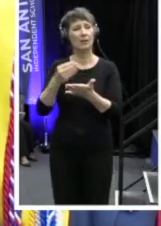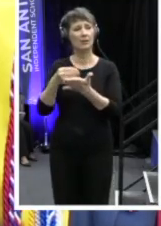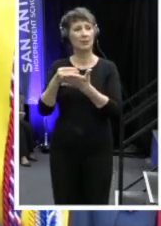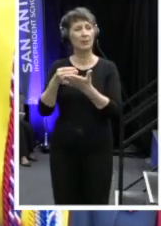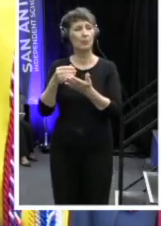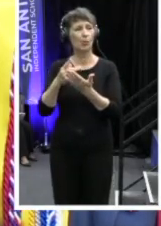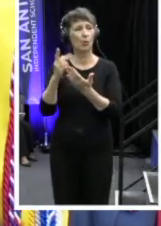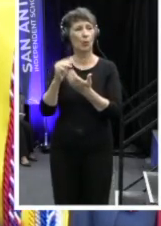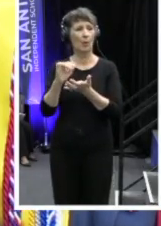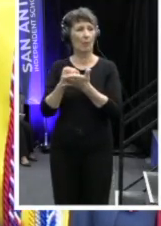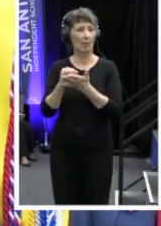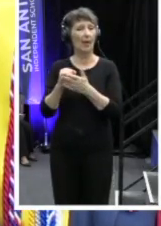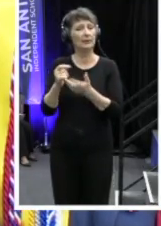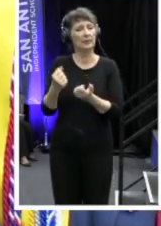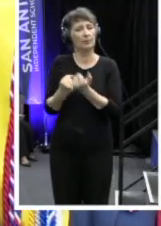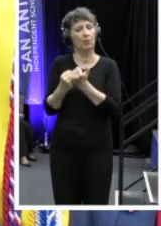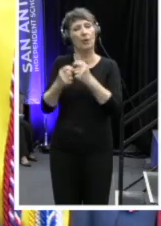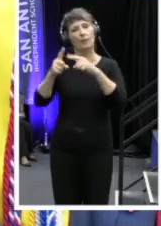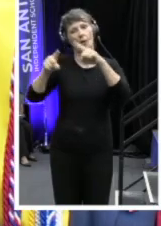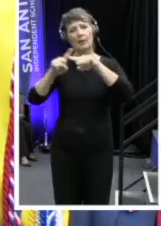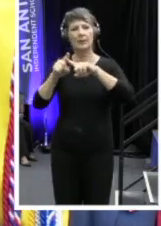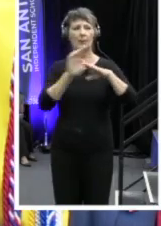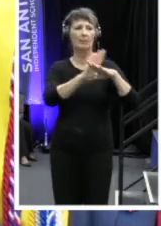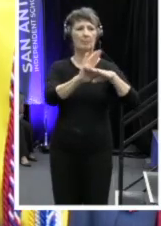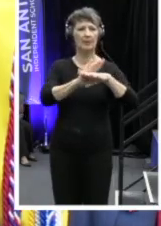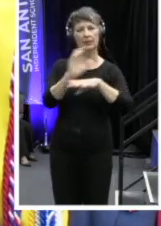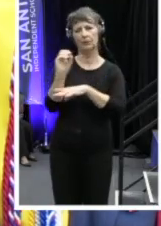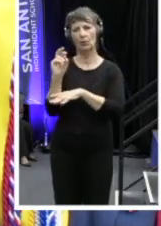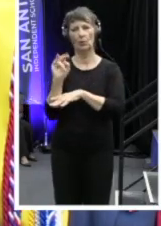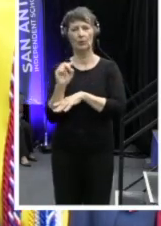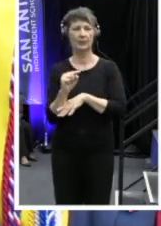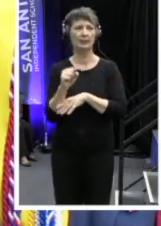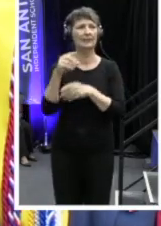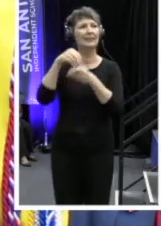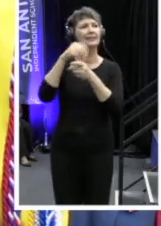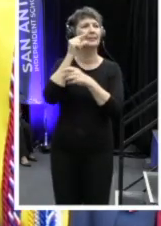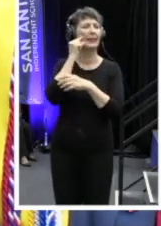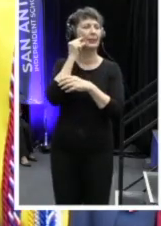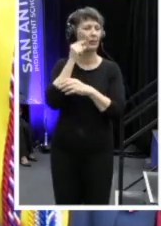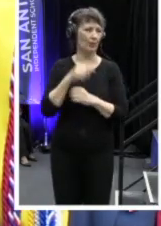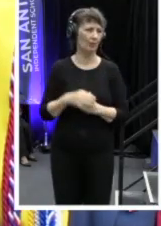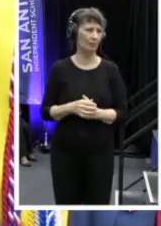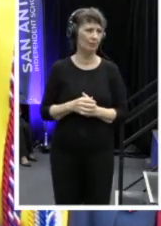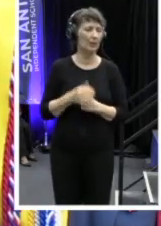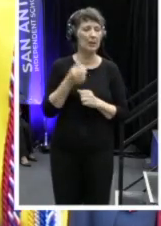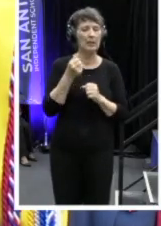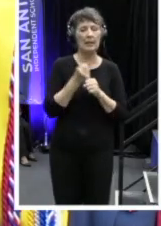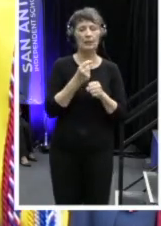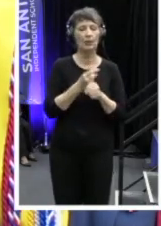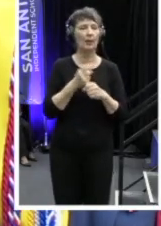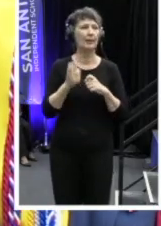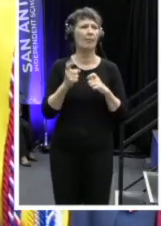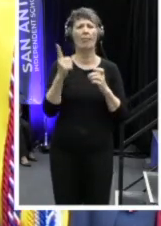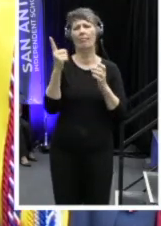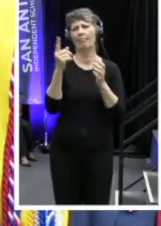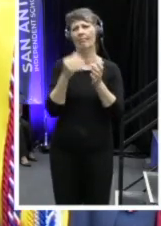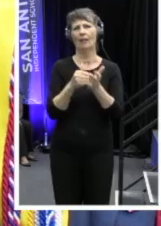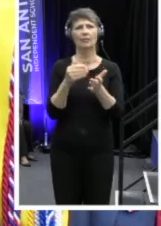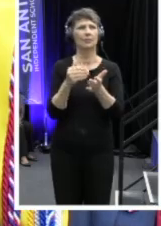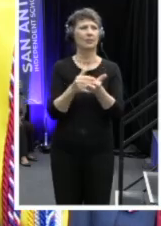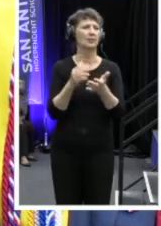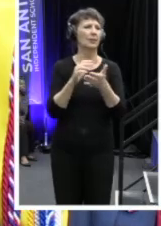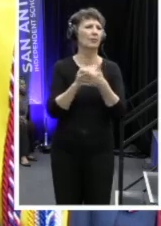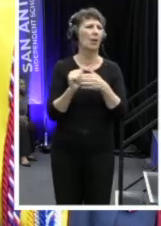program is sponsored by a variety of businesses and organizations in San Antonio. Each year, they give thousands of dollars